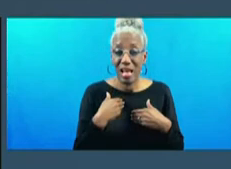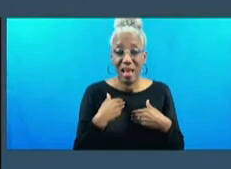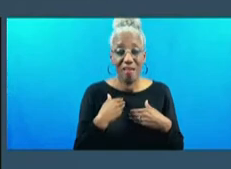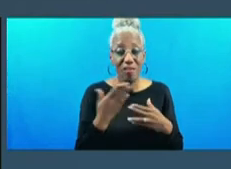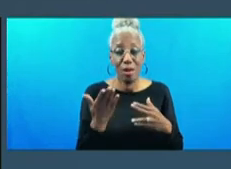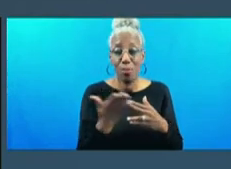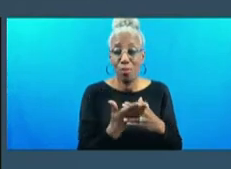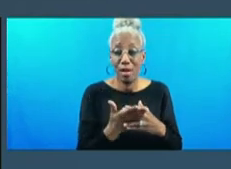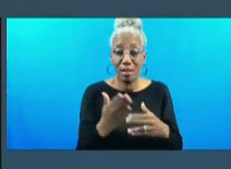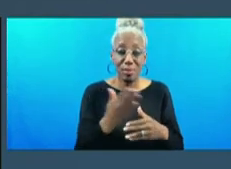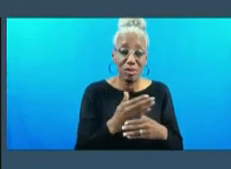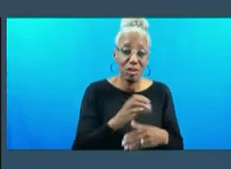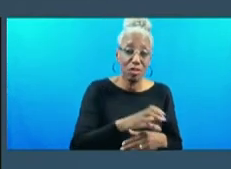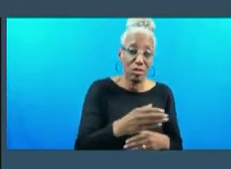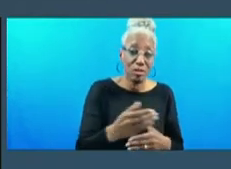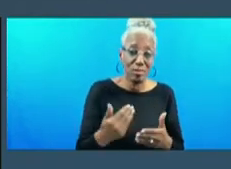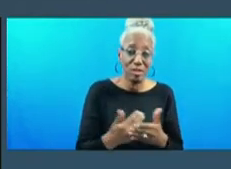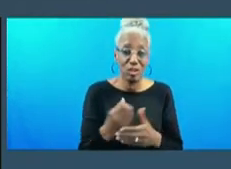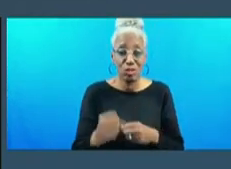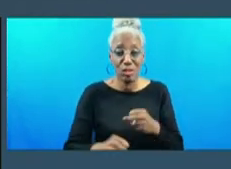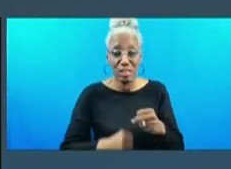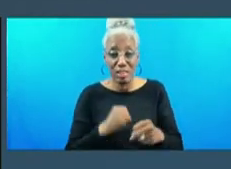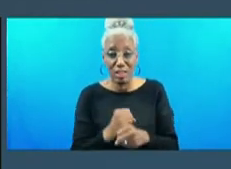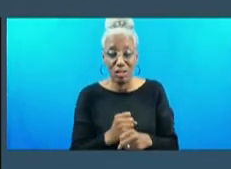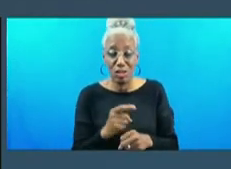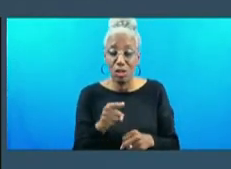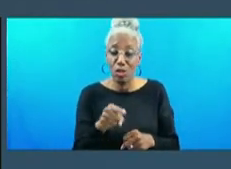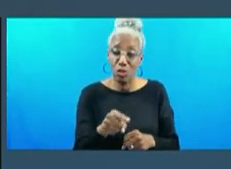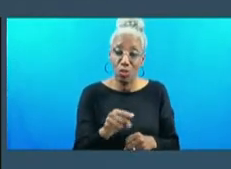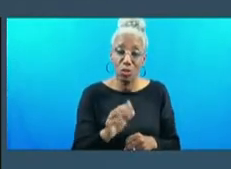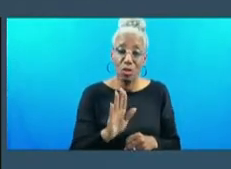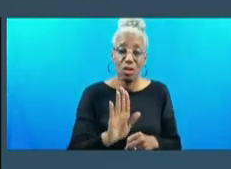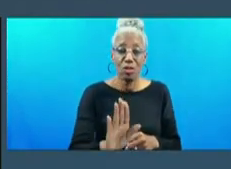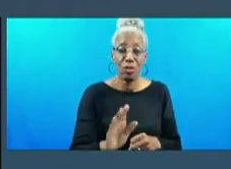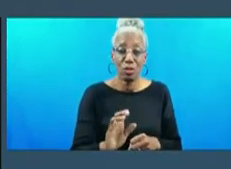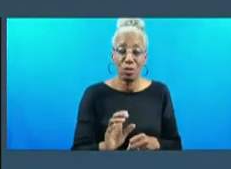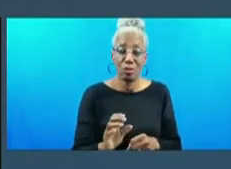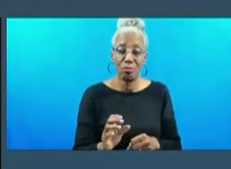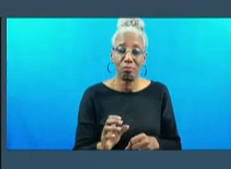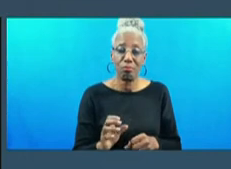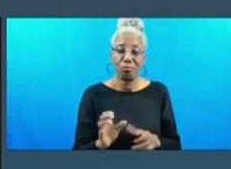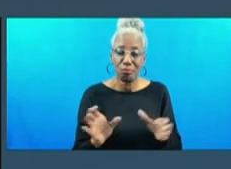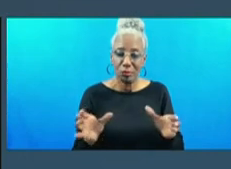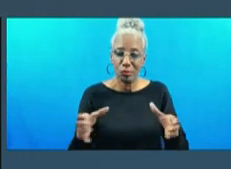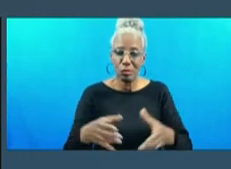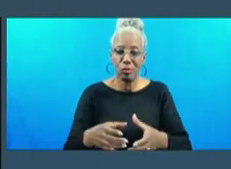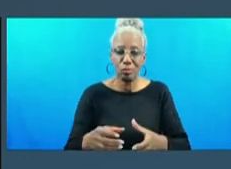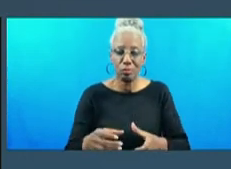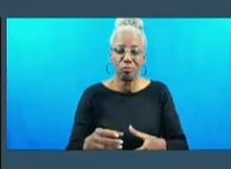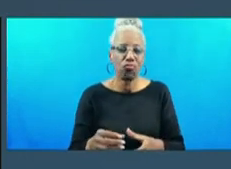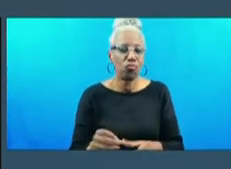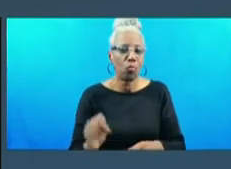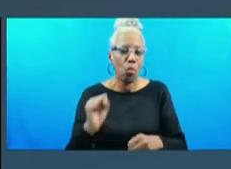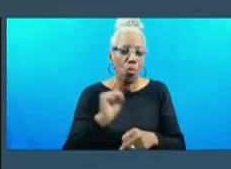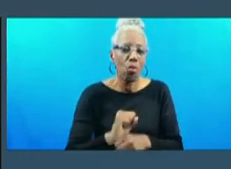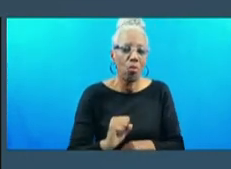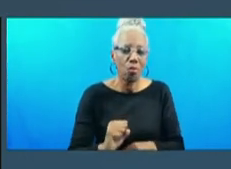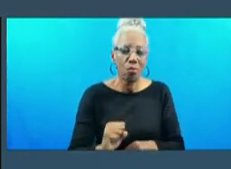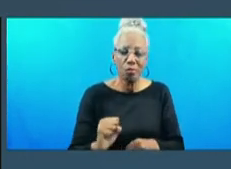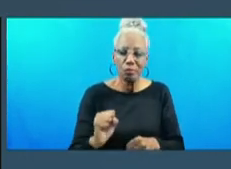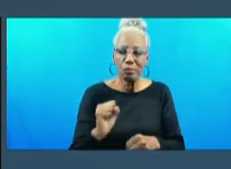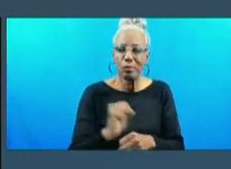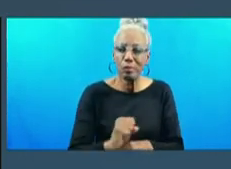all. You and your cabinet worked feverishly to try to get things ready for the